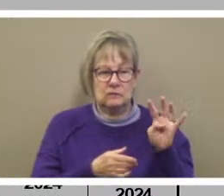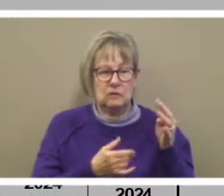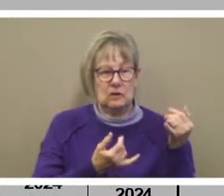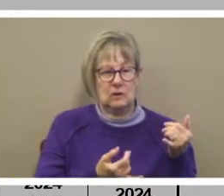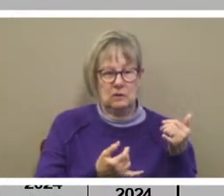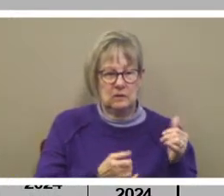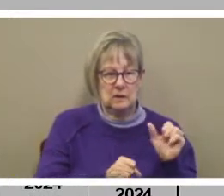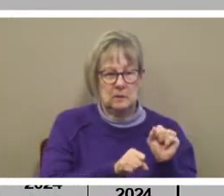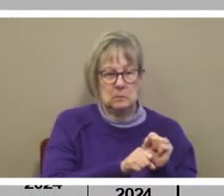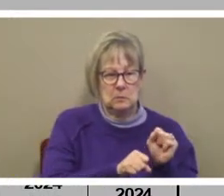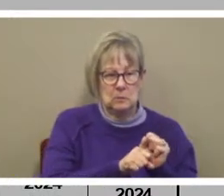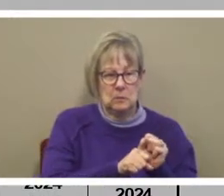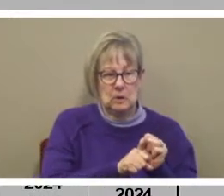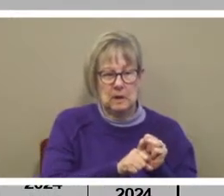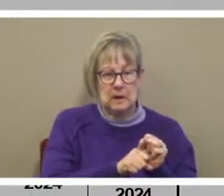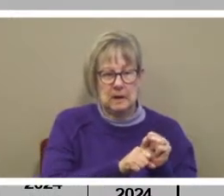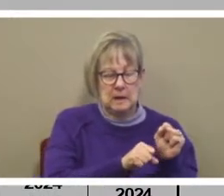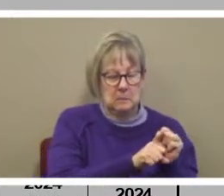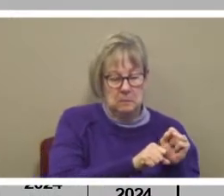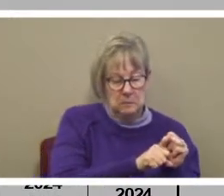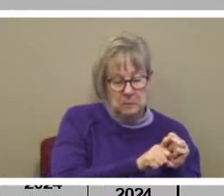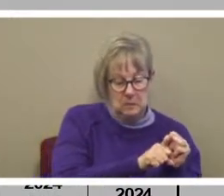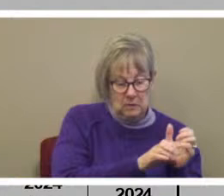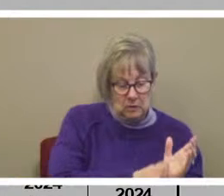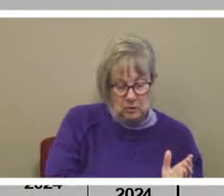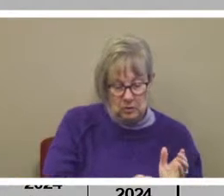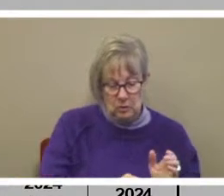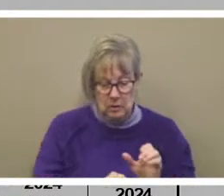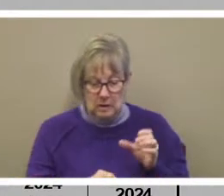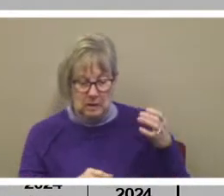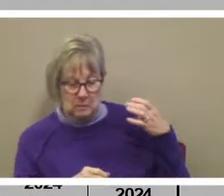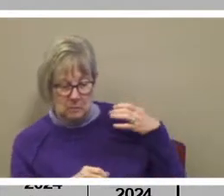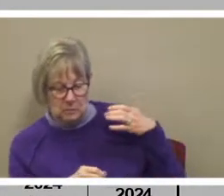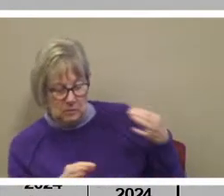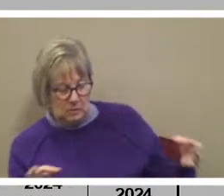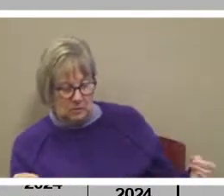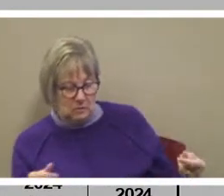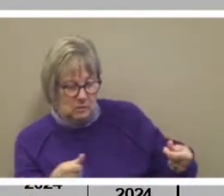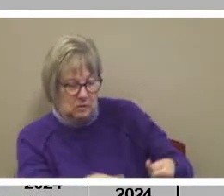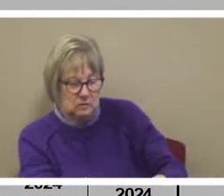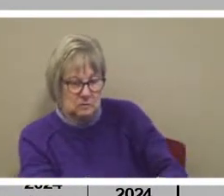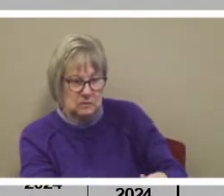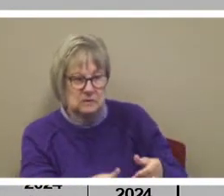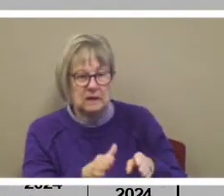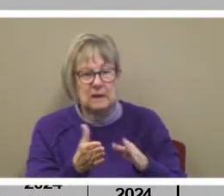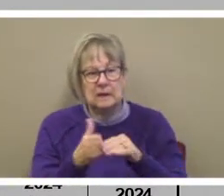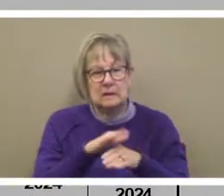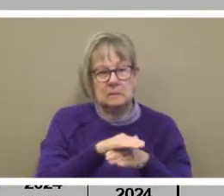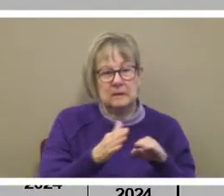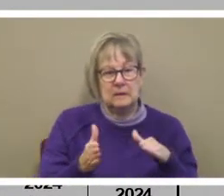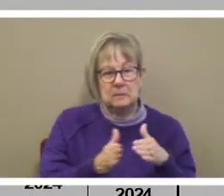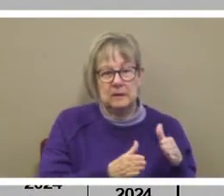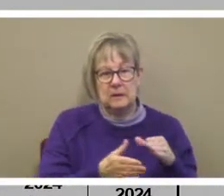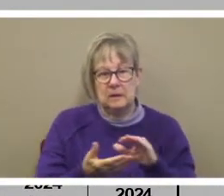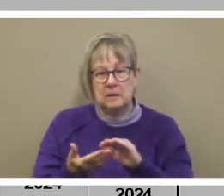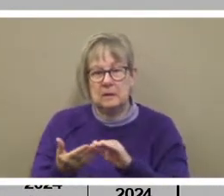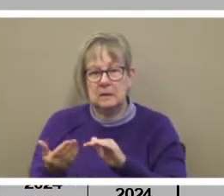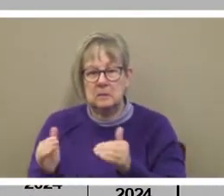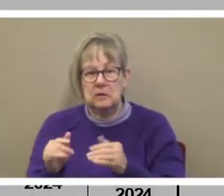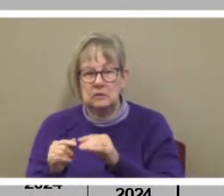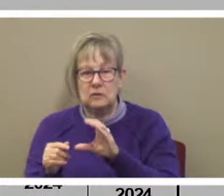and employer contribution. And so what you're seeing here is based on the basic plan compared to the consumer-driven health